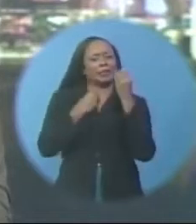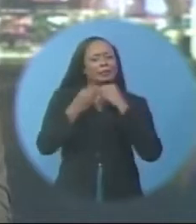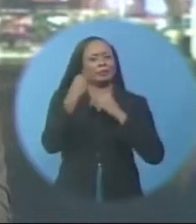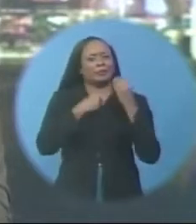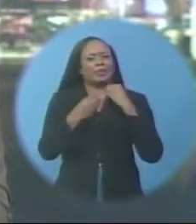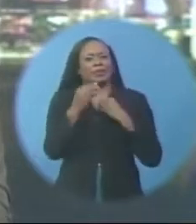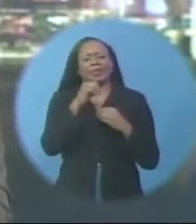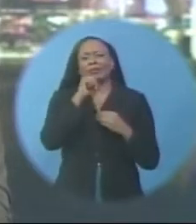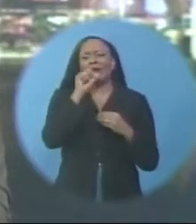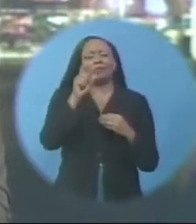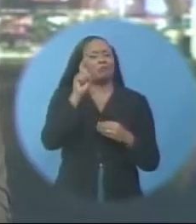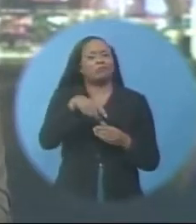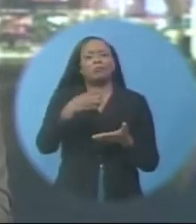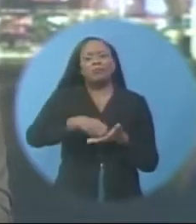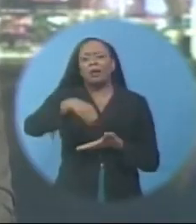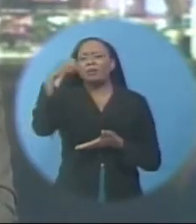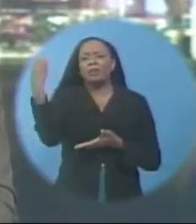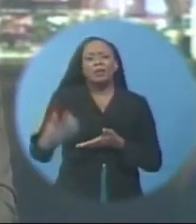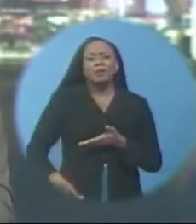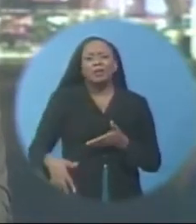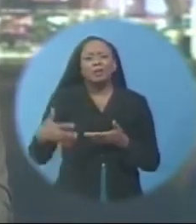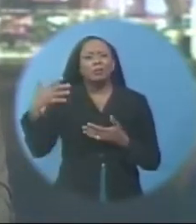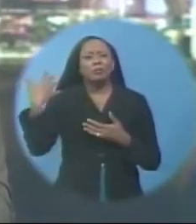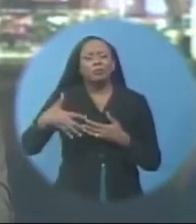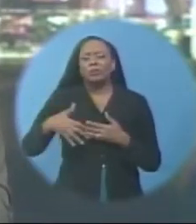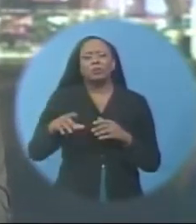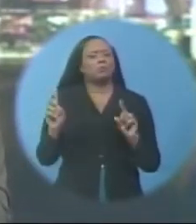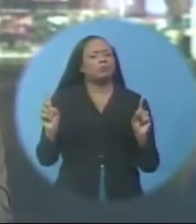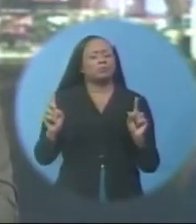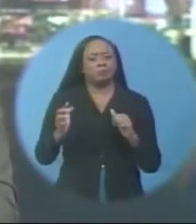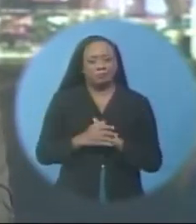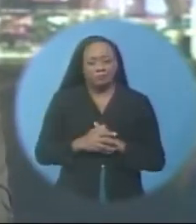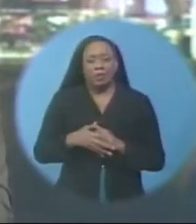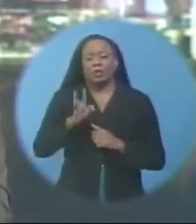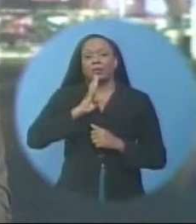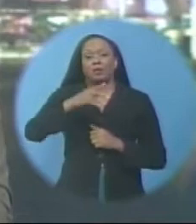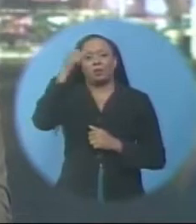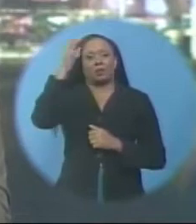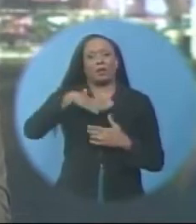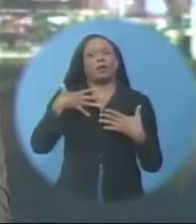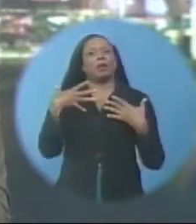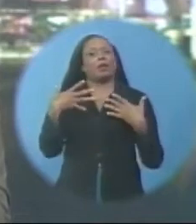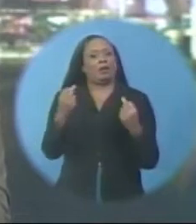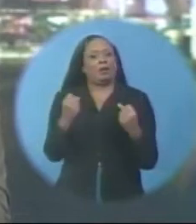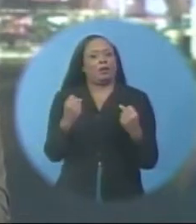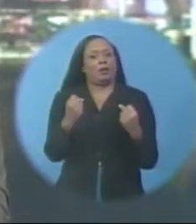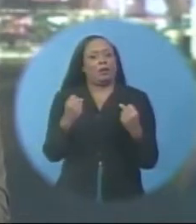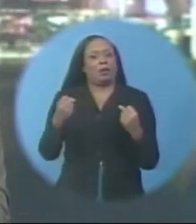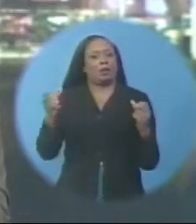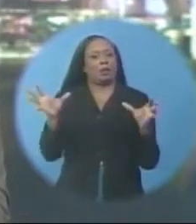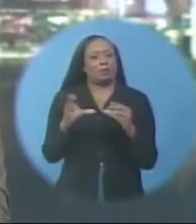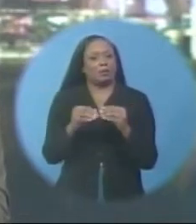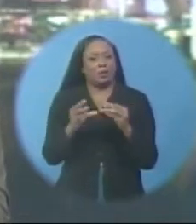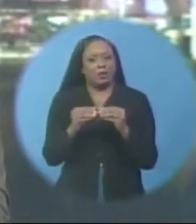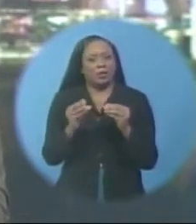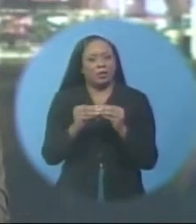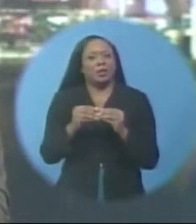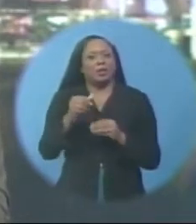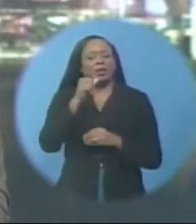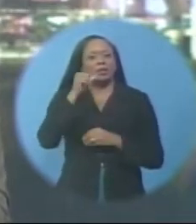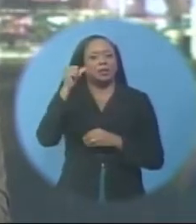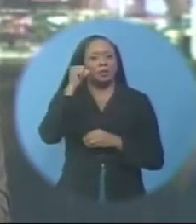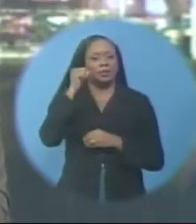necessarily have to be overly expensive. She was speaking during the Men's Health Forum at the David Thompson Health and Social